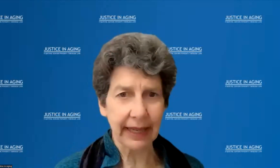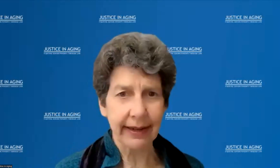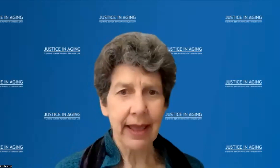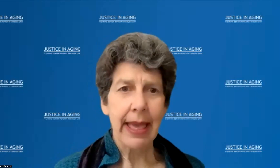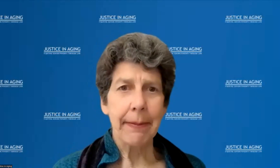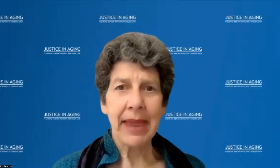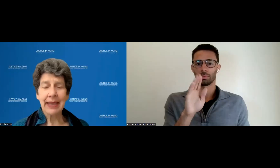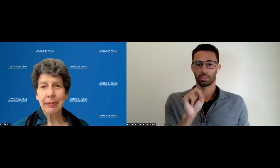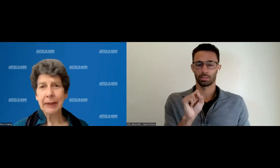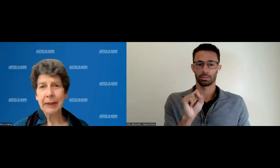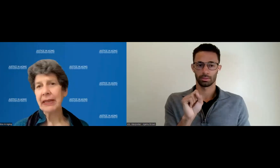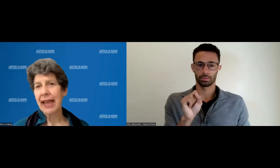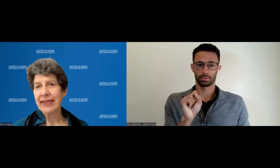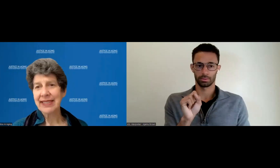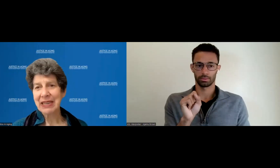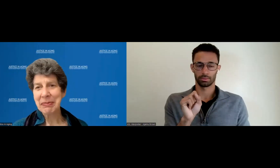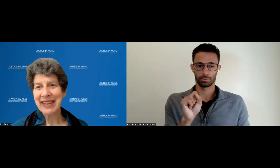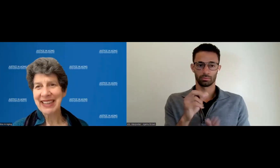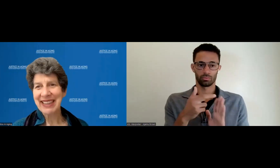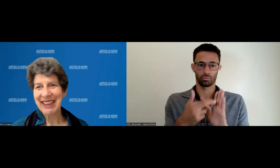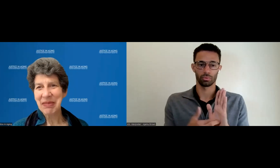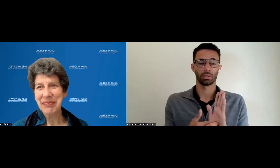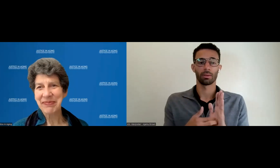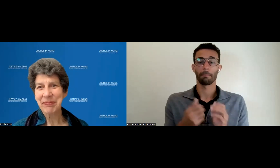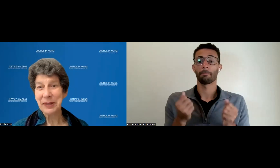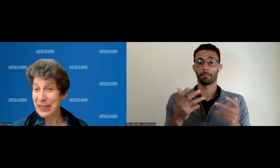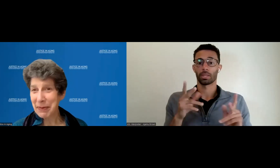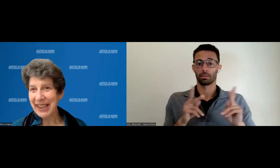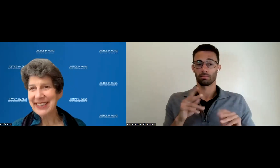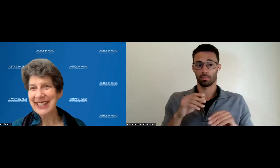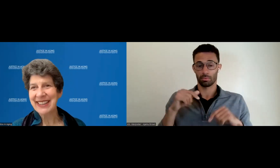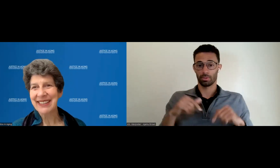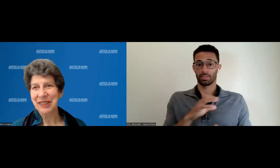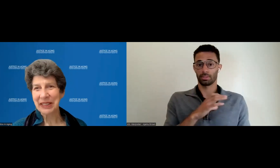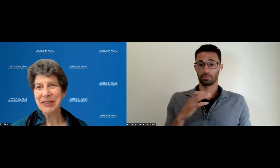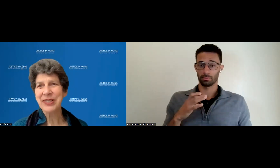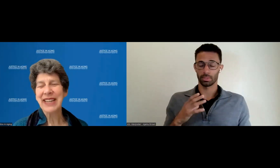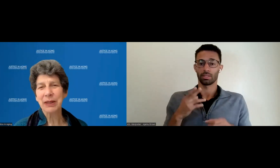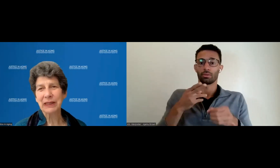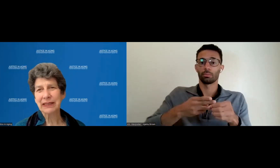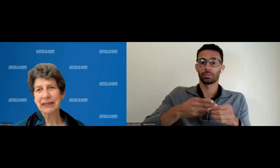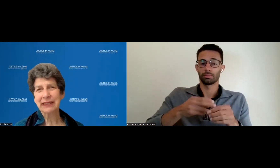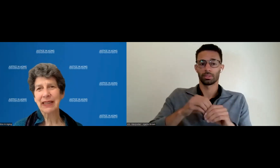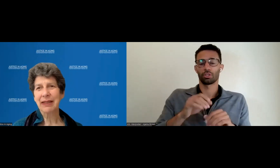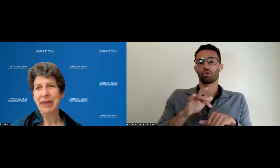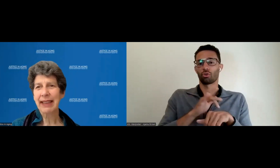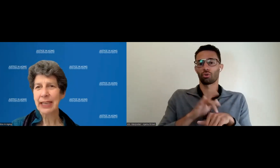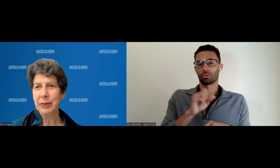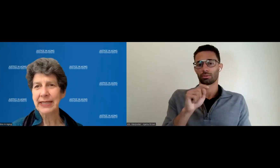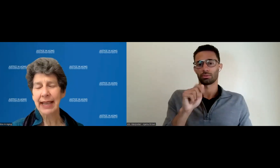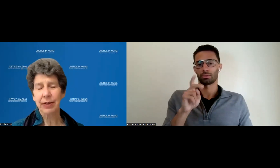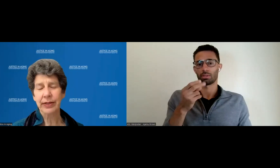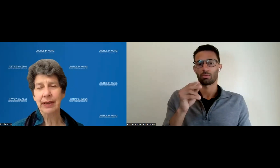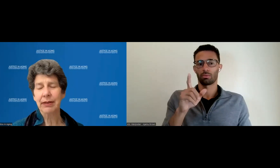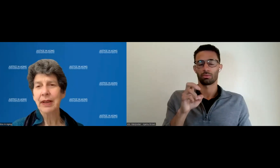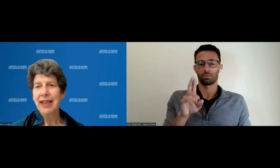rule. And many people on this committee participated in earlier stakeholder